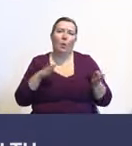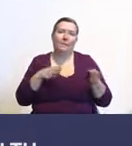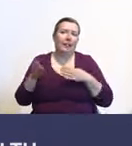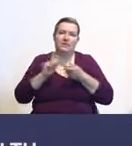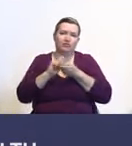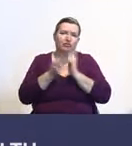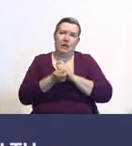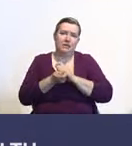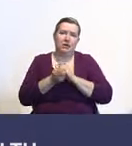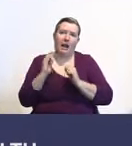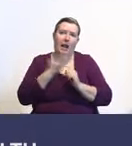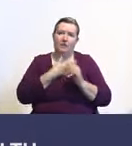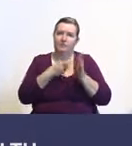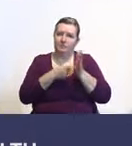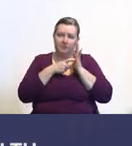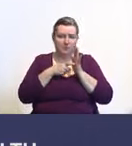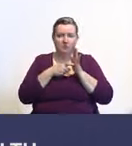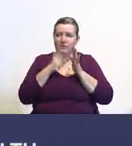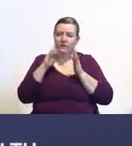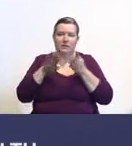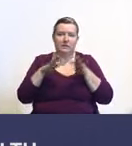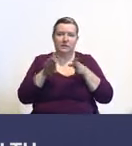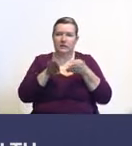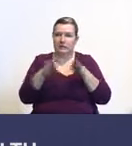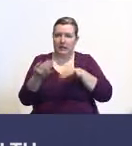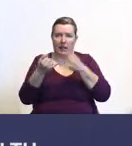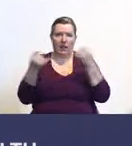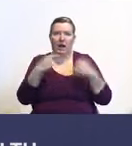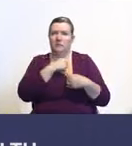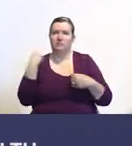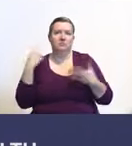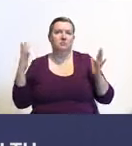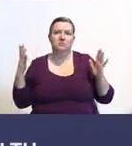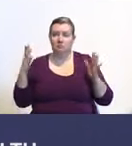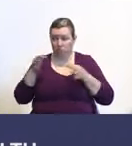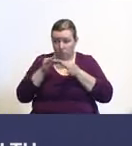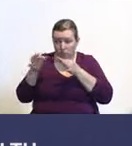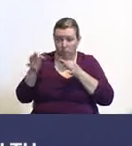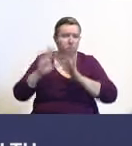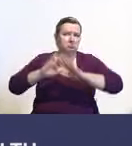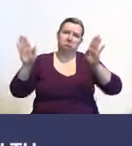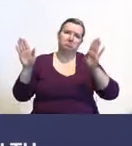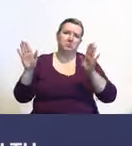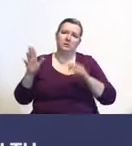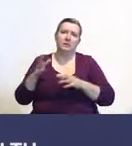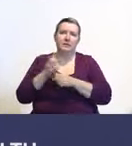However, as I was walking in here, I think we got some CDC guidance, which is